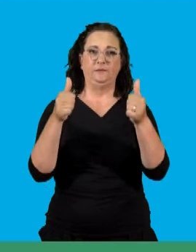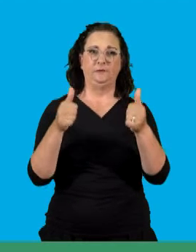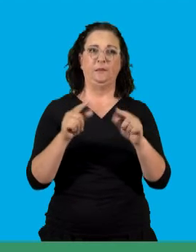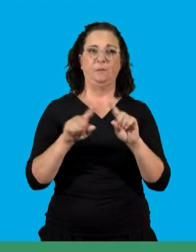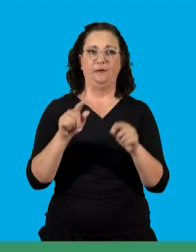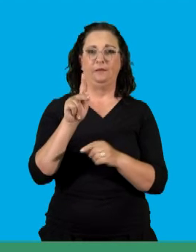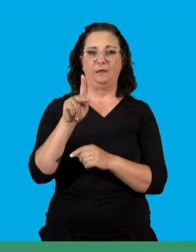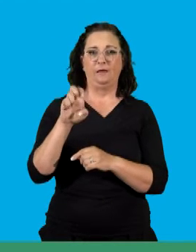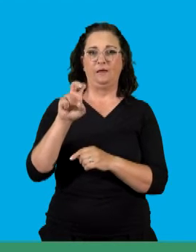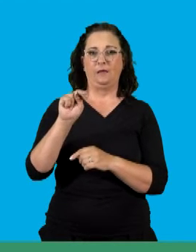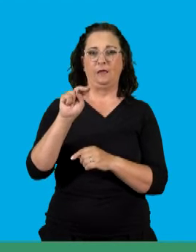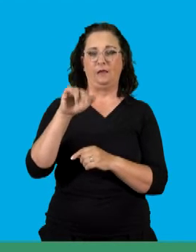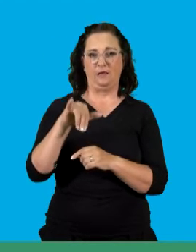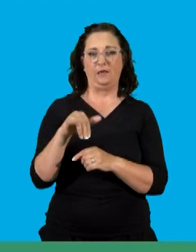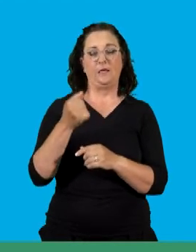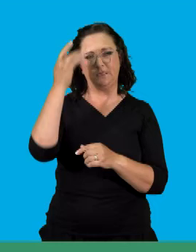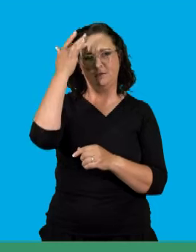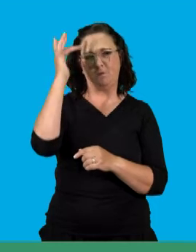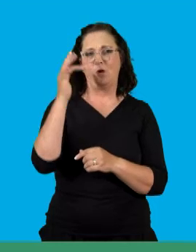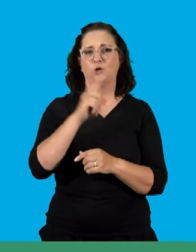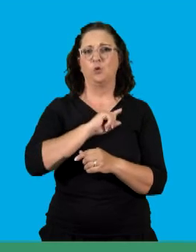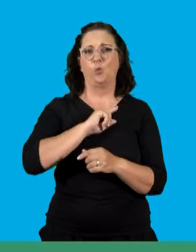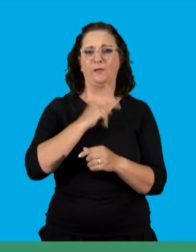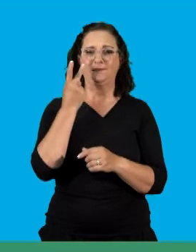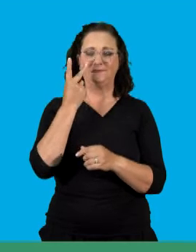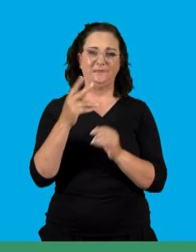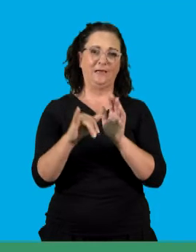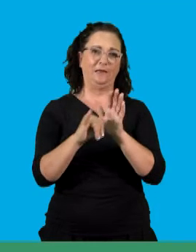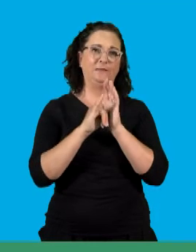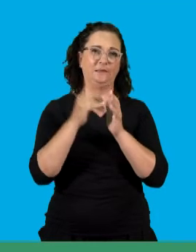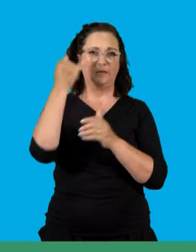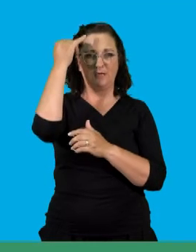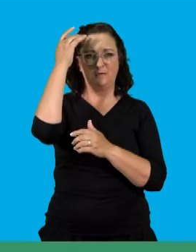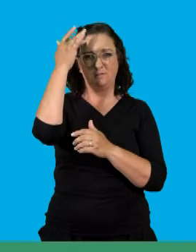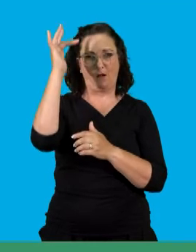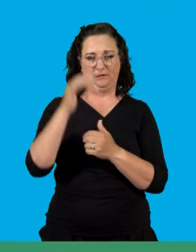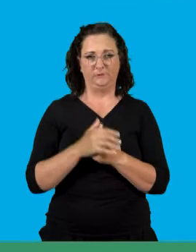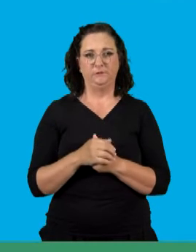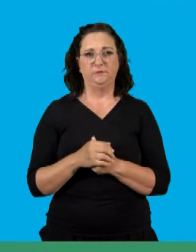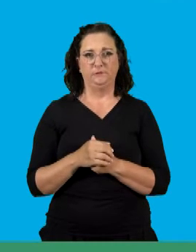can see that Kenny is smart because he identified an idea first. And he knows that this will